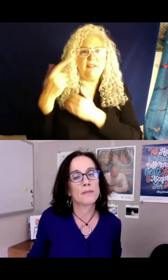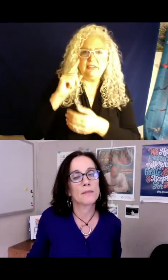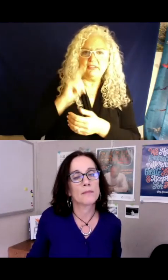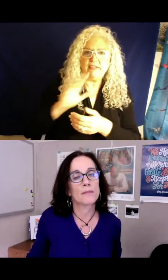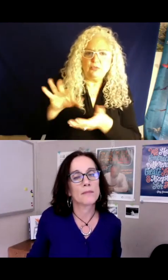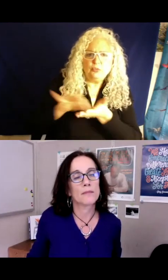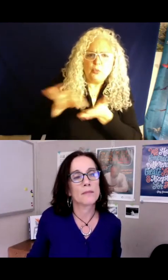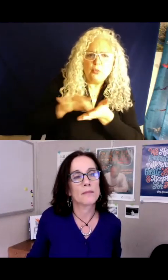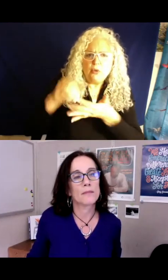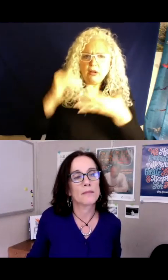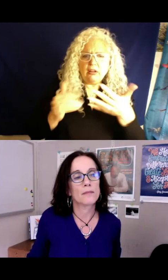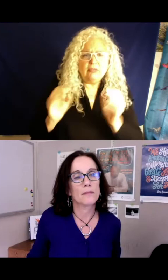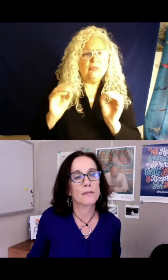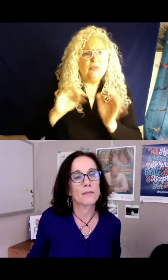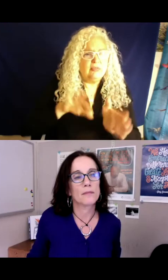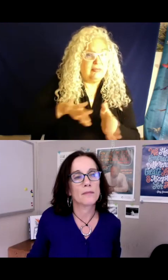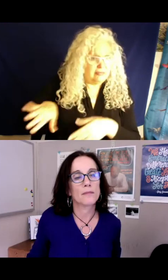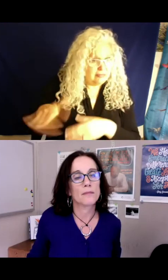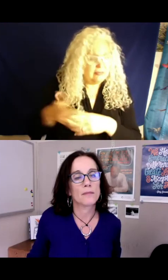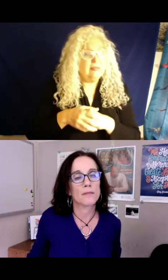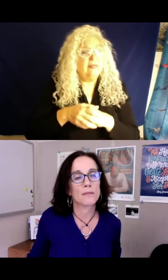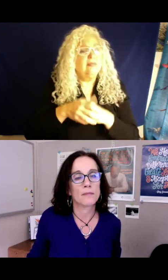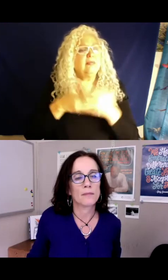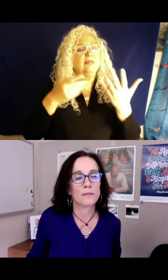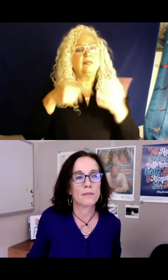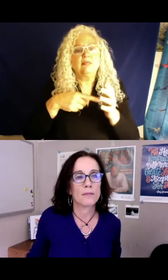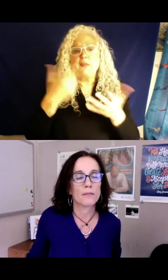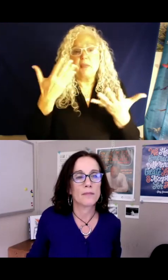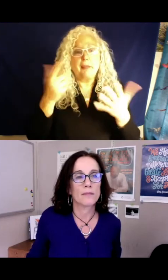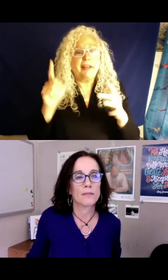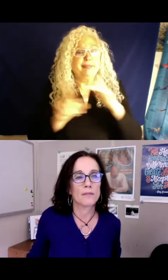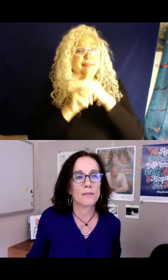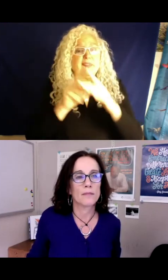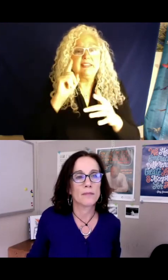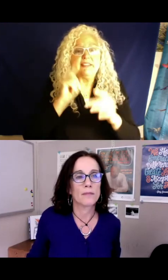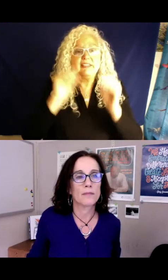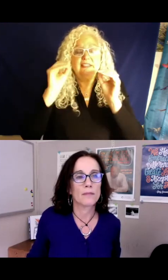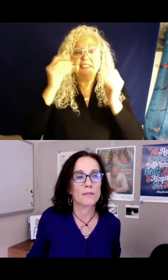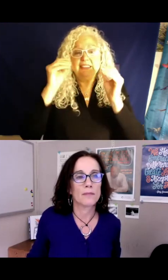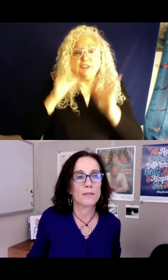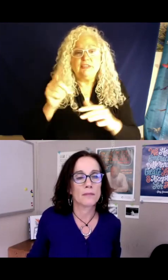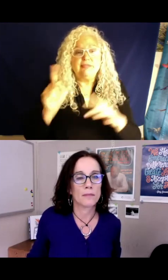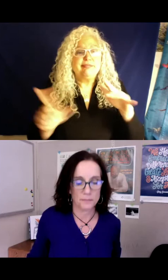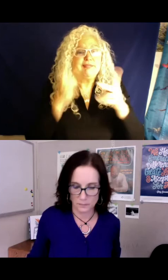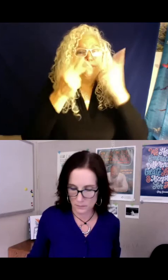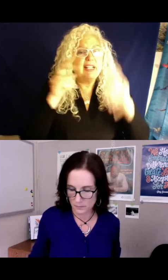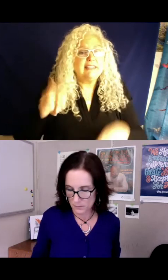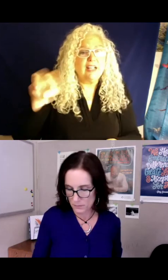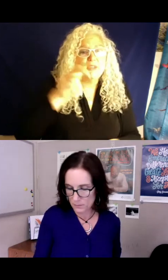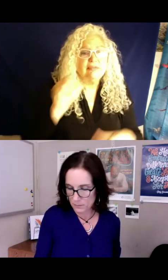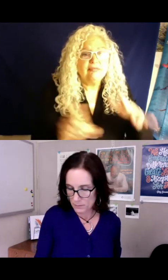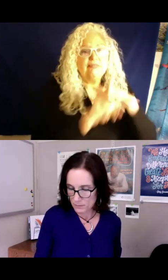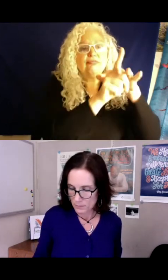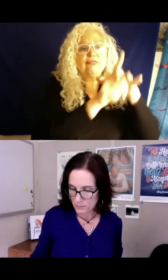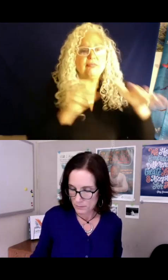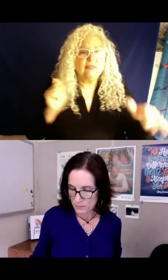oh, you don't have to take that test. It's okay. And so there's no accountability for their learning. And sometimes maybe a